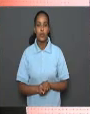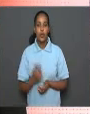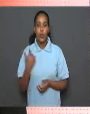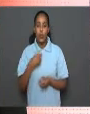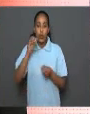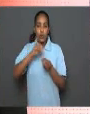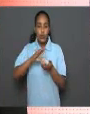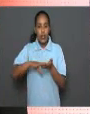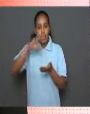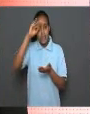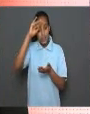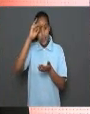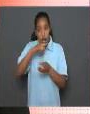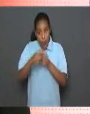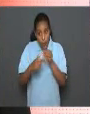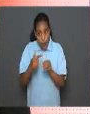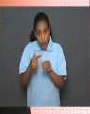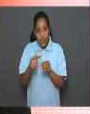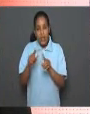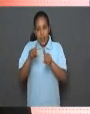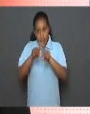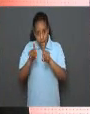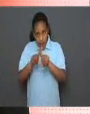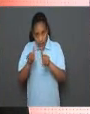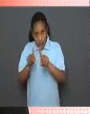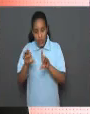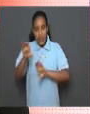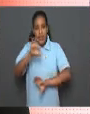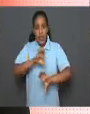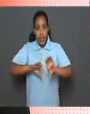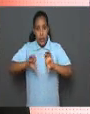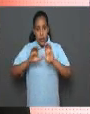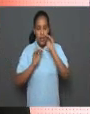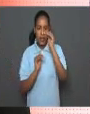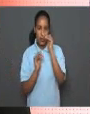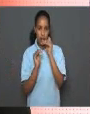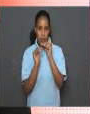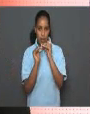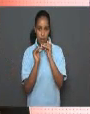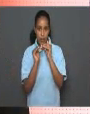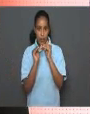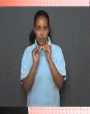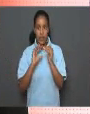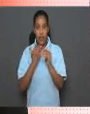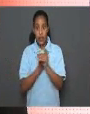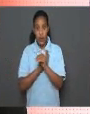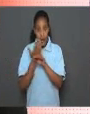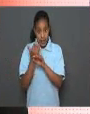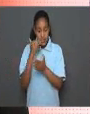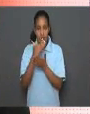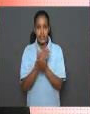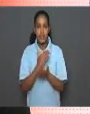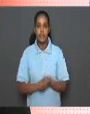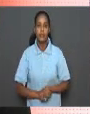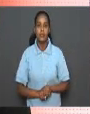We also learned about dynamic chemical equilibrium in our last